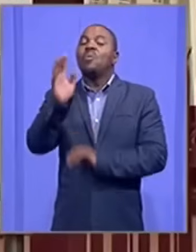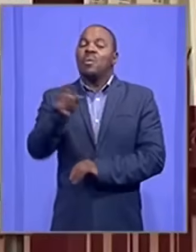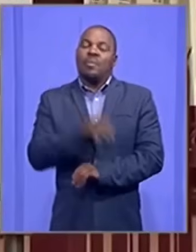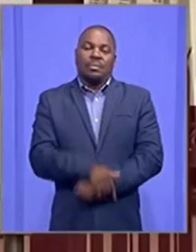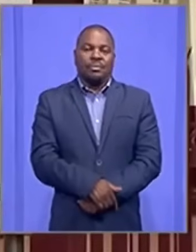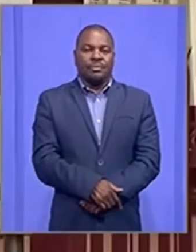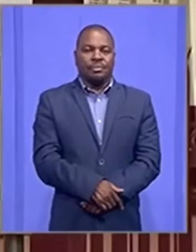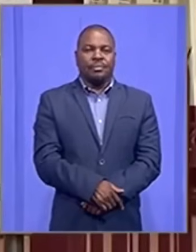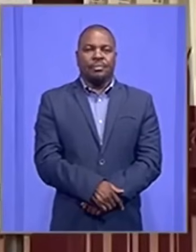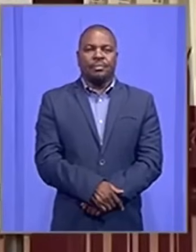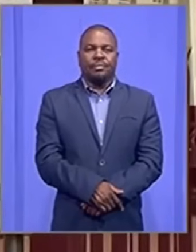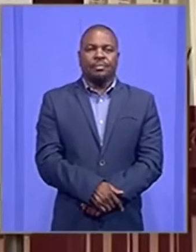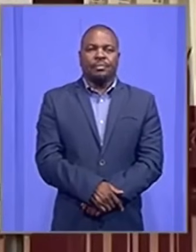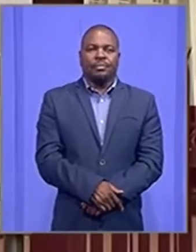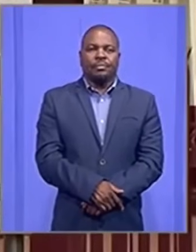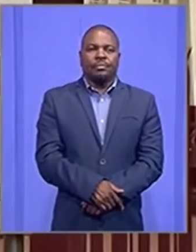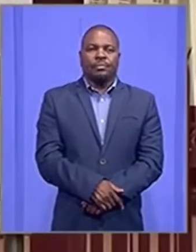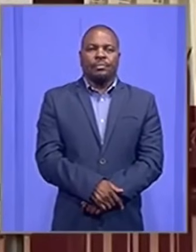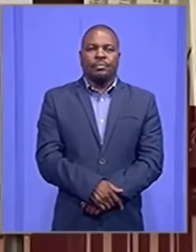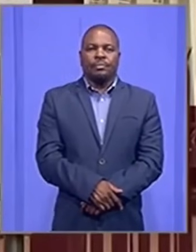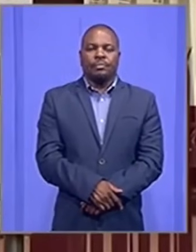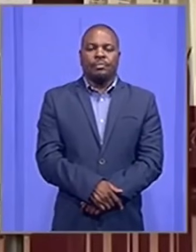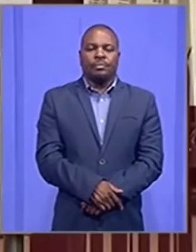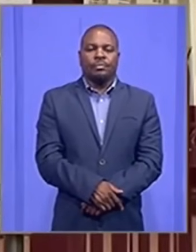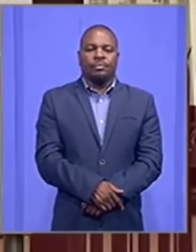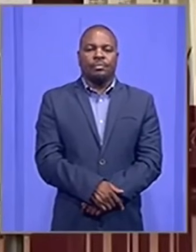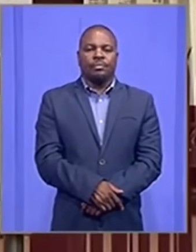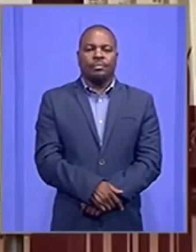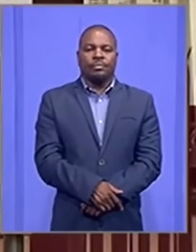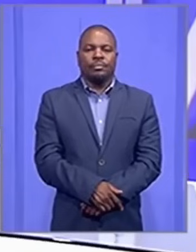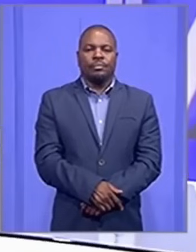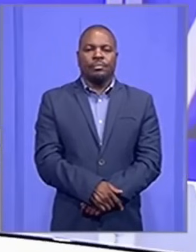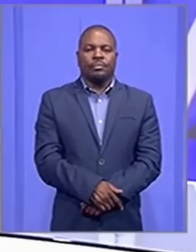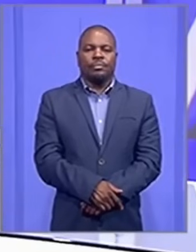le Gafola, ditaba tsa SABC, Delsfield.